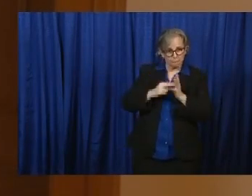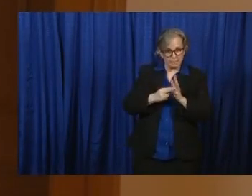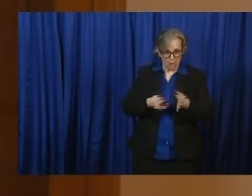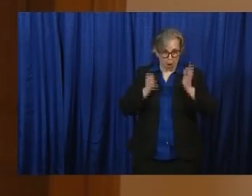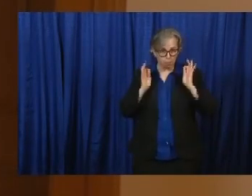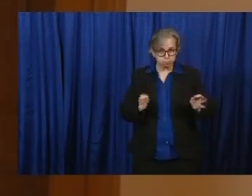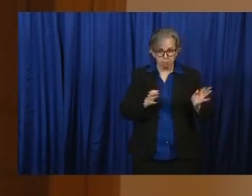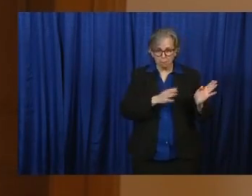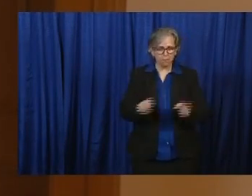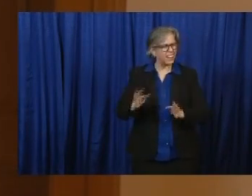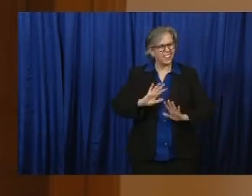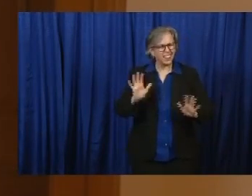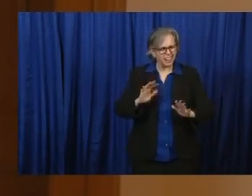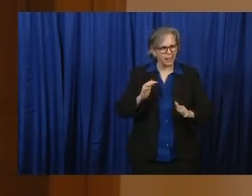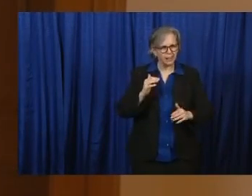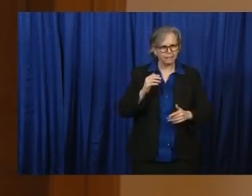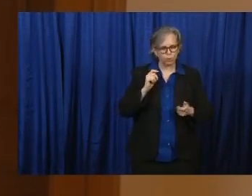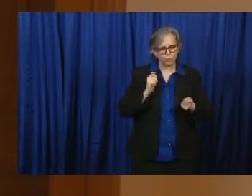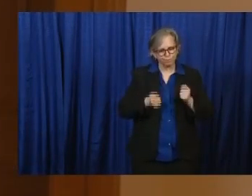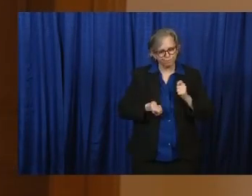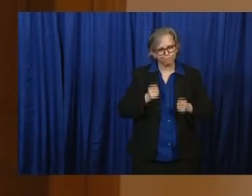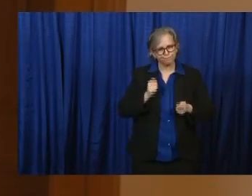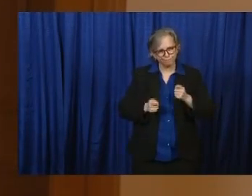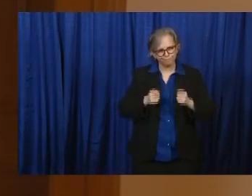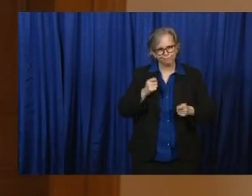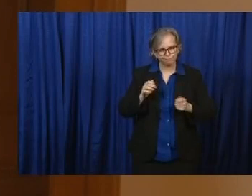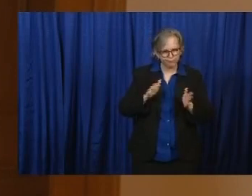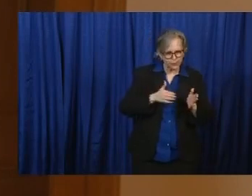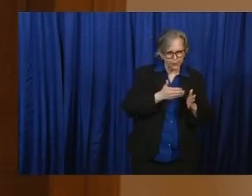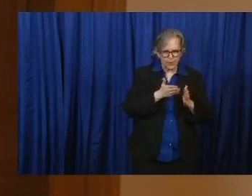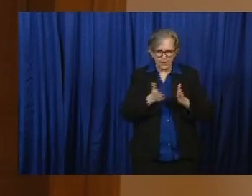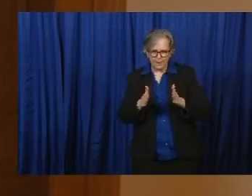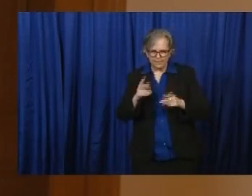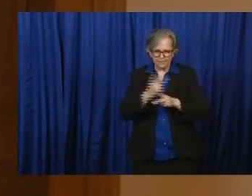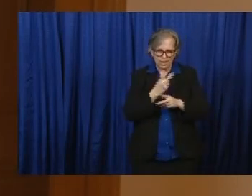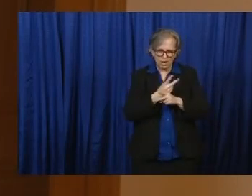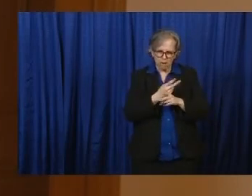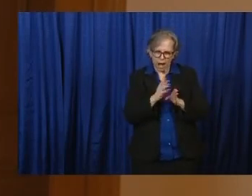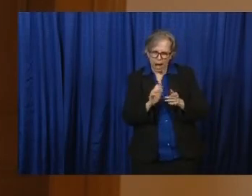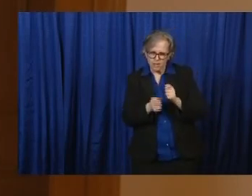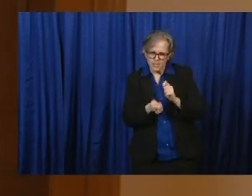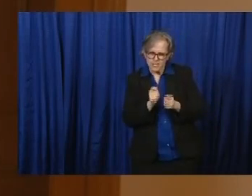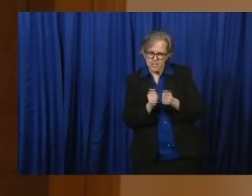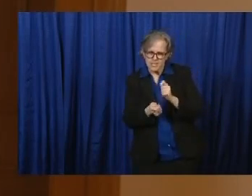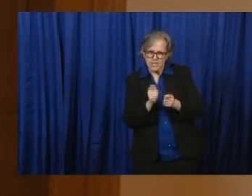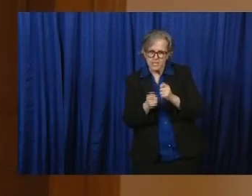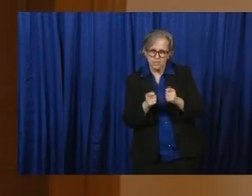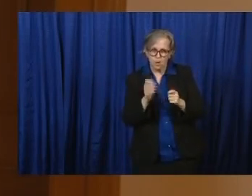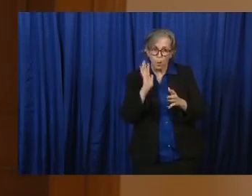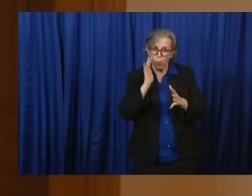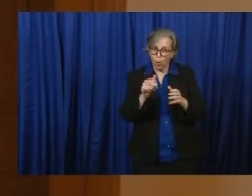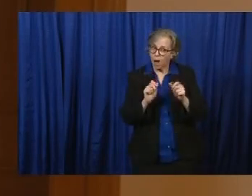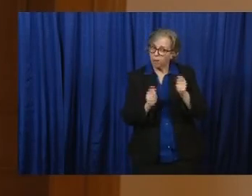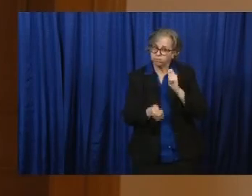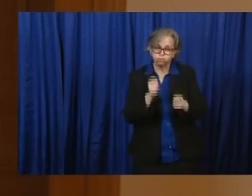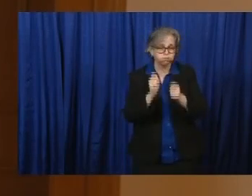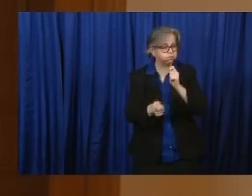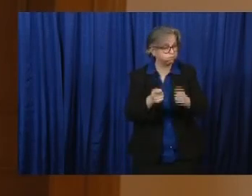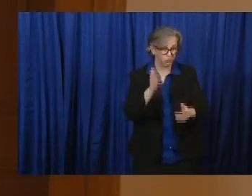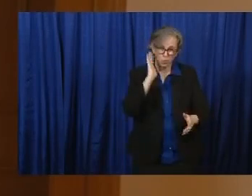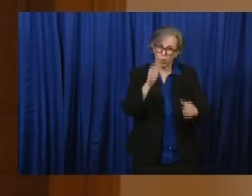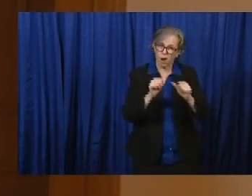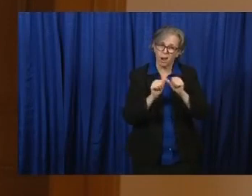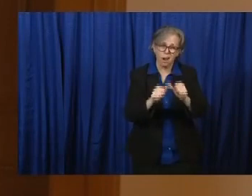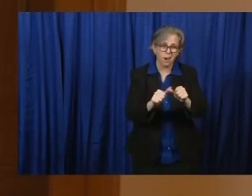And that isn't a static one answer or one fits all. It will actually continue. Our planning will go through the surge, and it